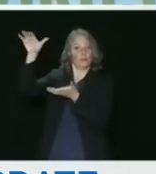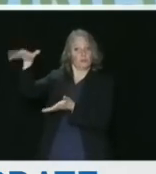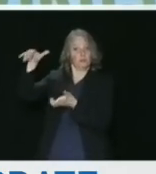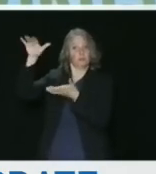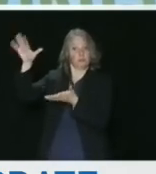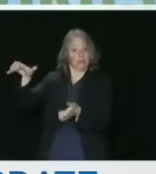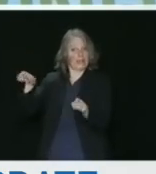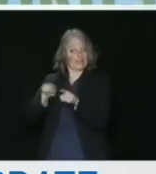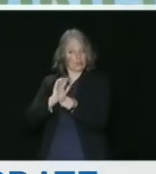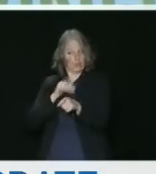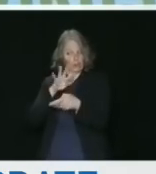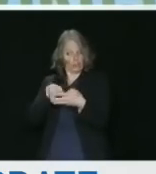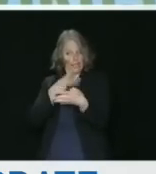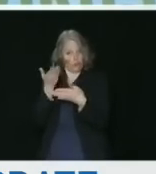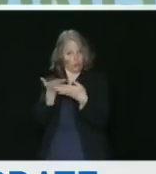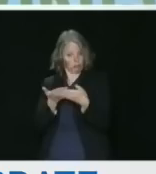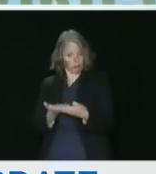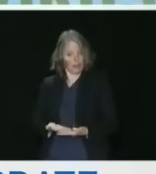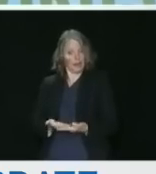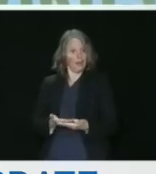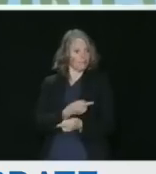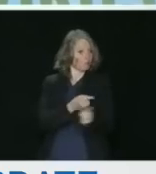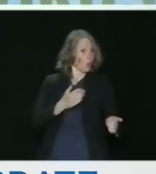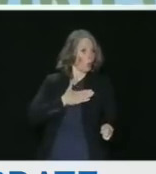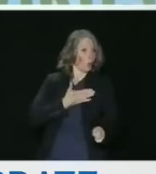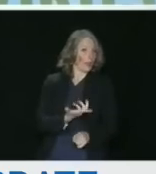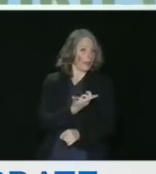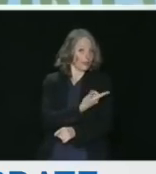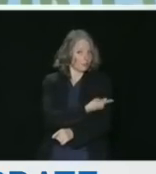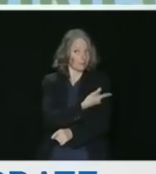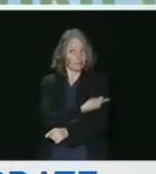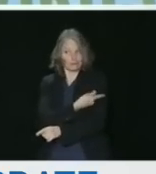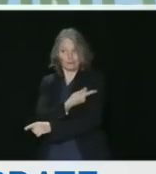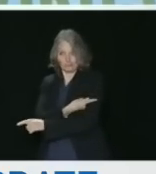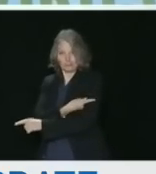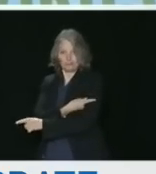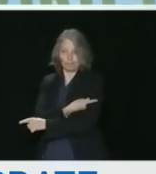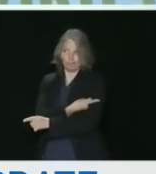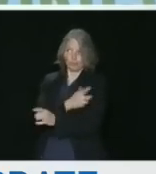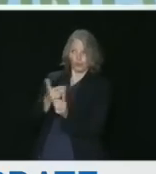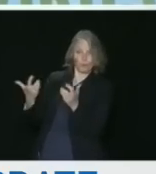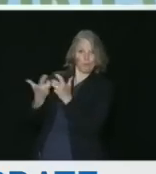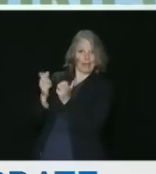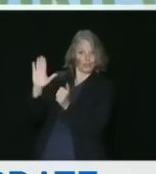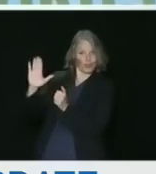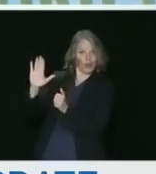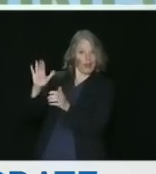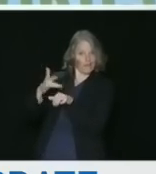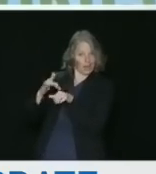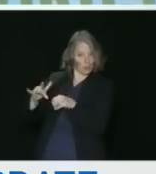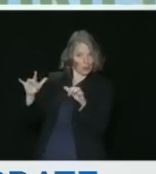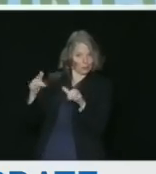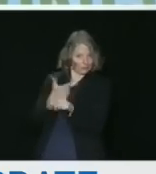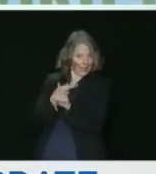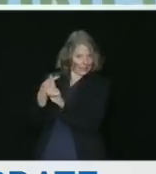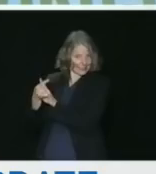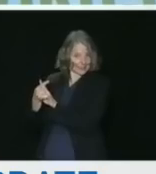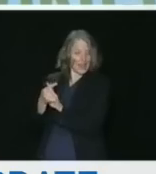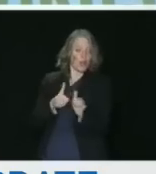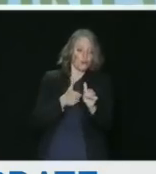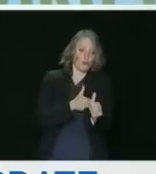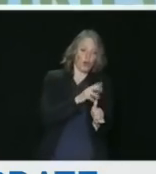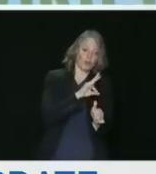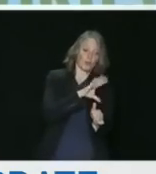and everybody rolls up their sleeves, at least, in these kind of percentages, that is when you can, and